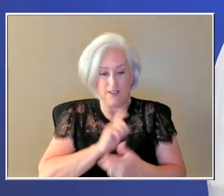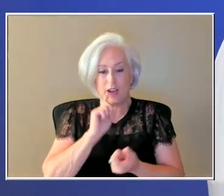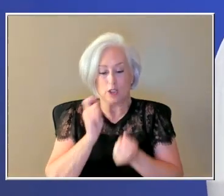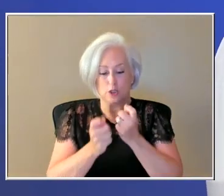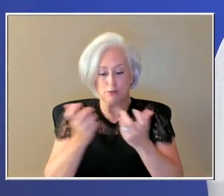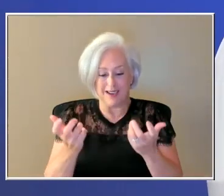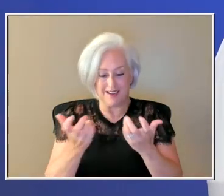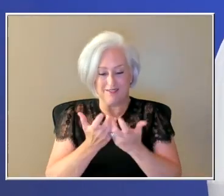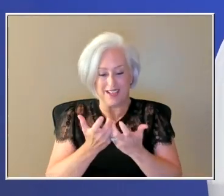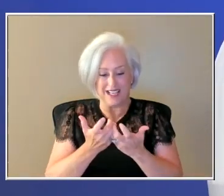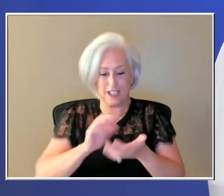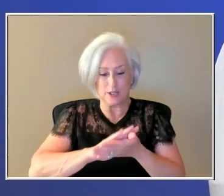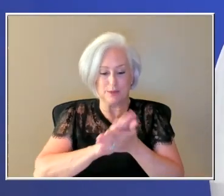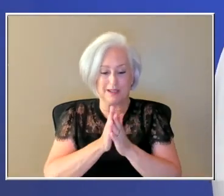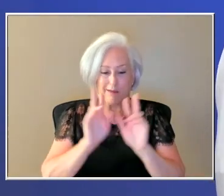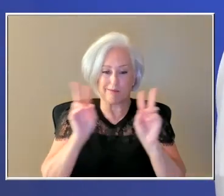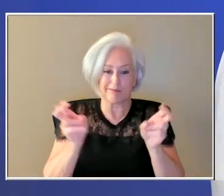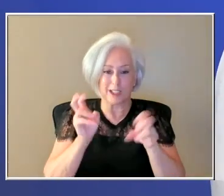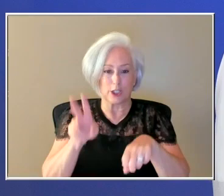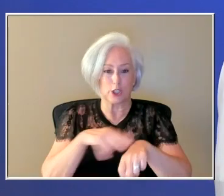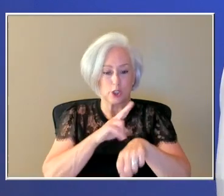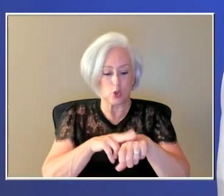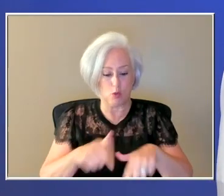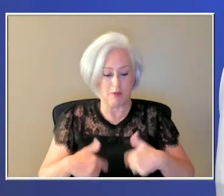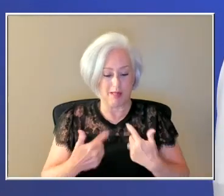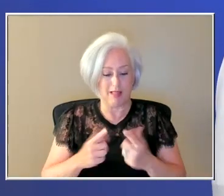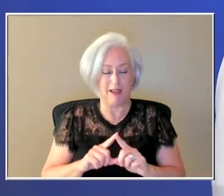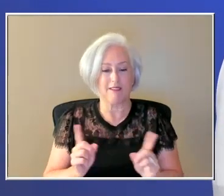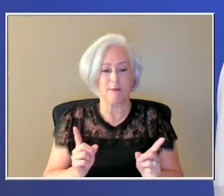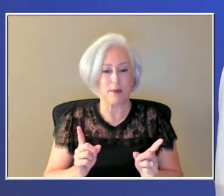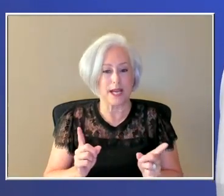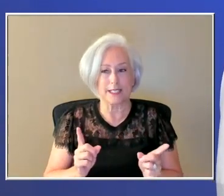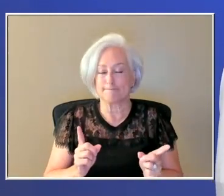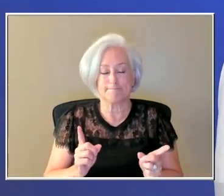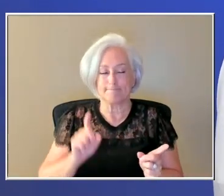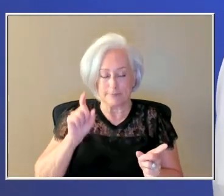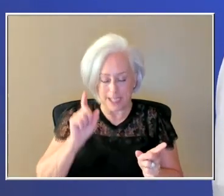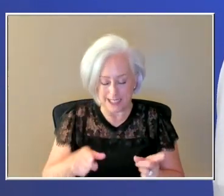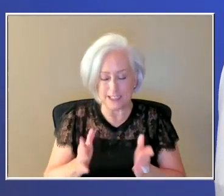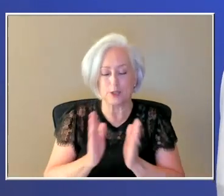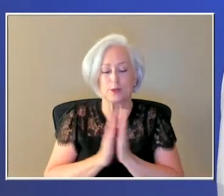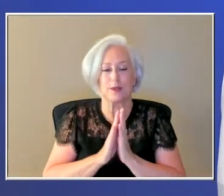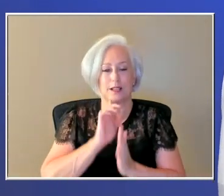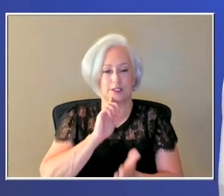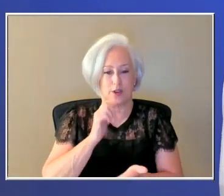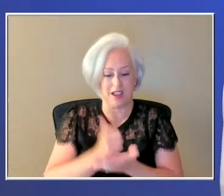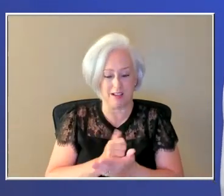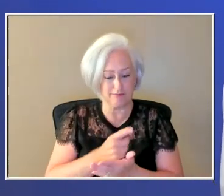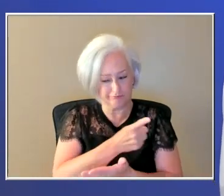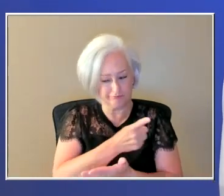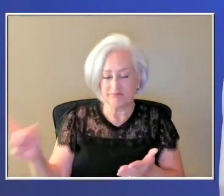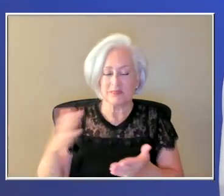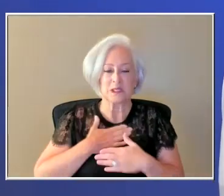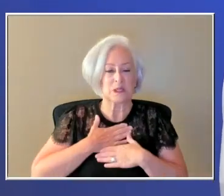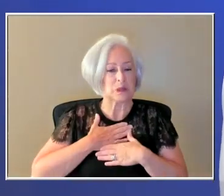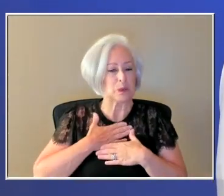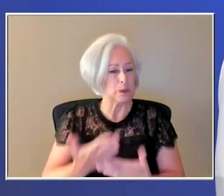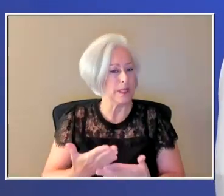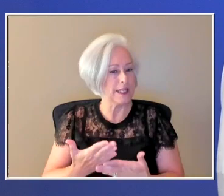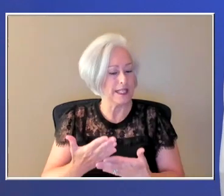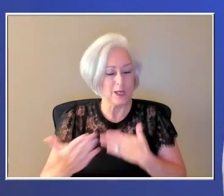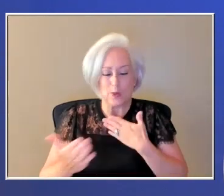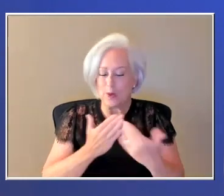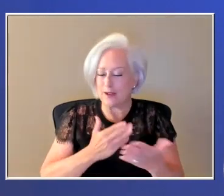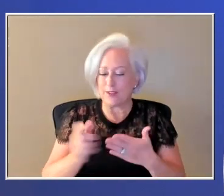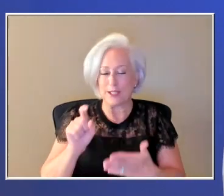life. But I asked for help, and they stepped up and did essentially anything that needed to be done. I mean, I